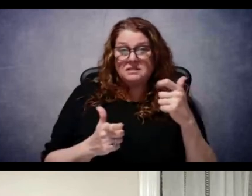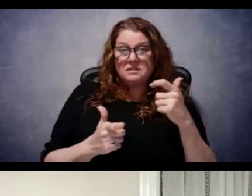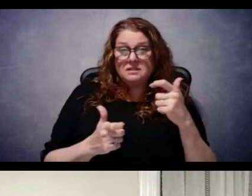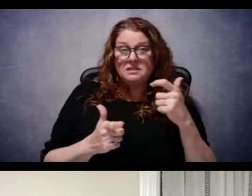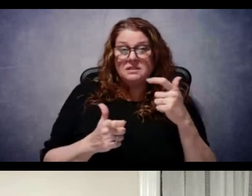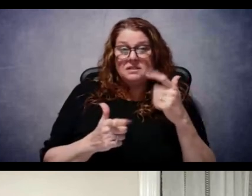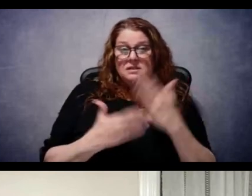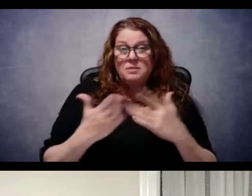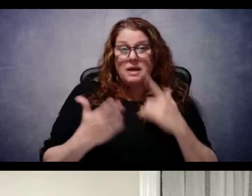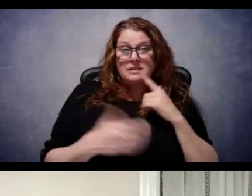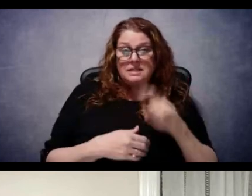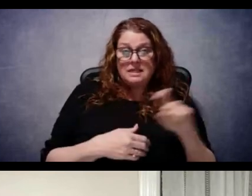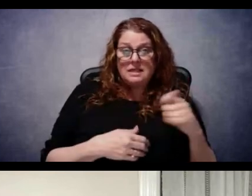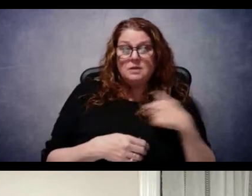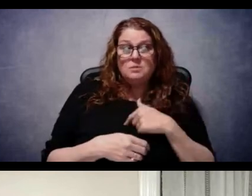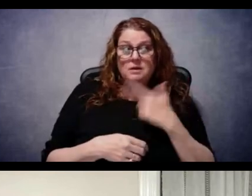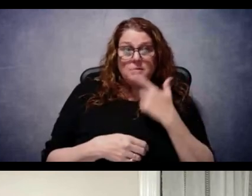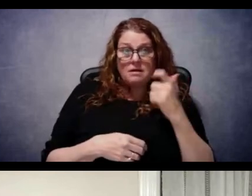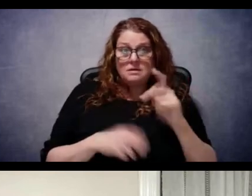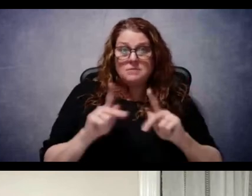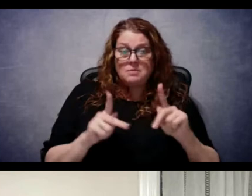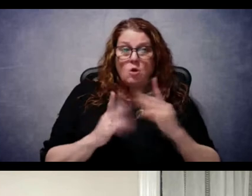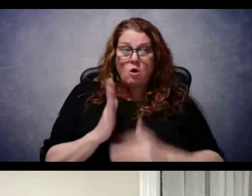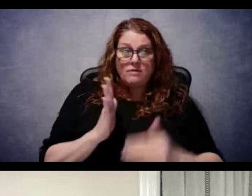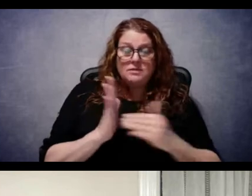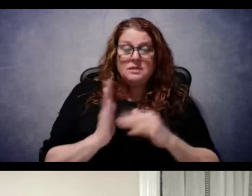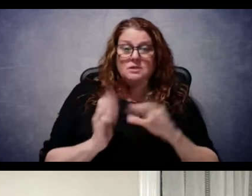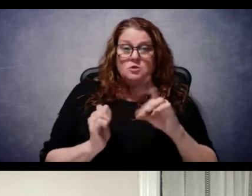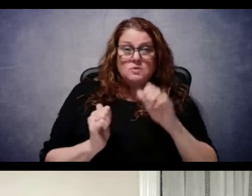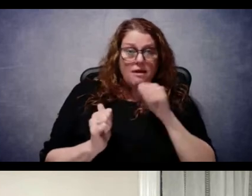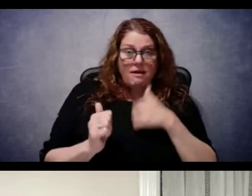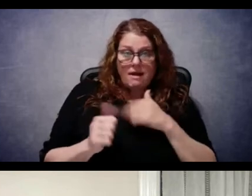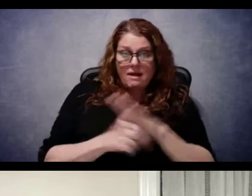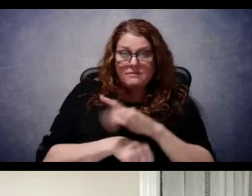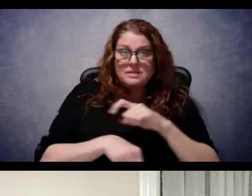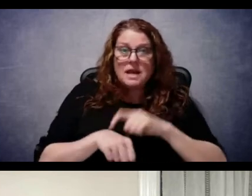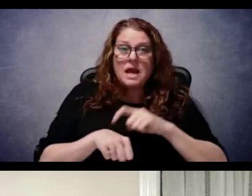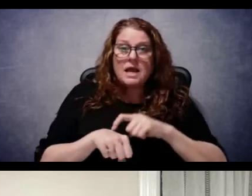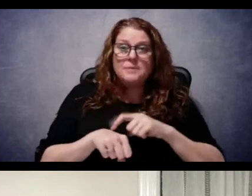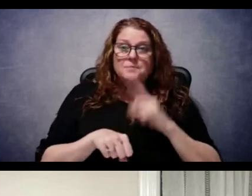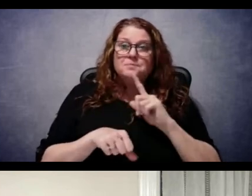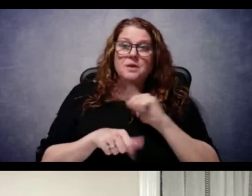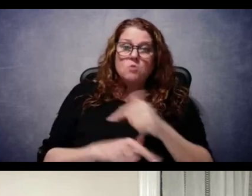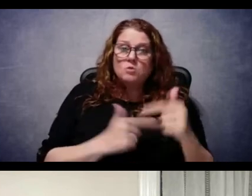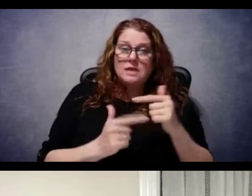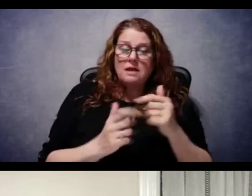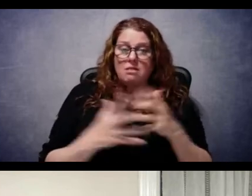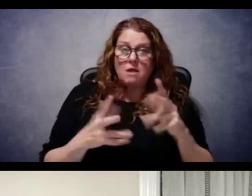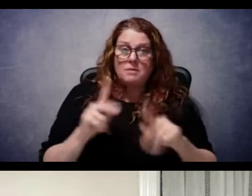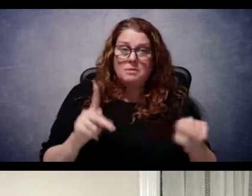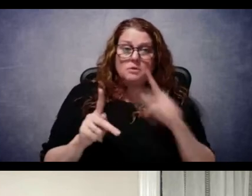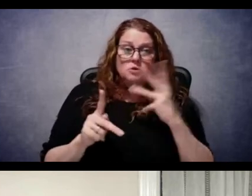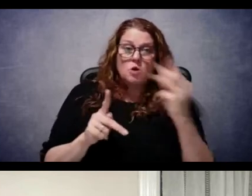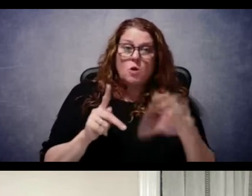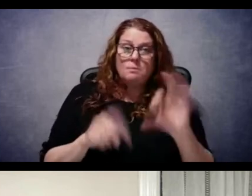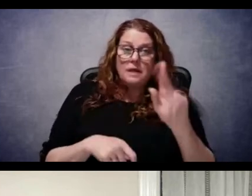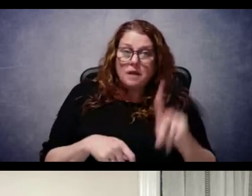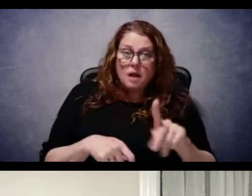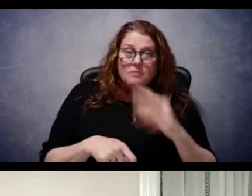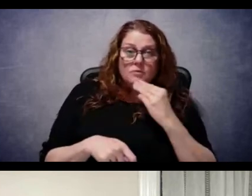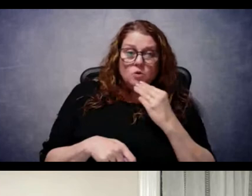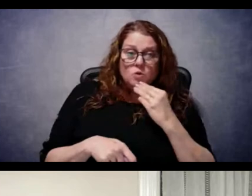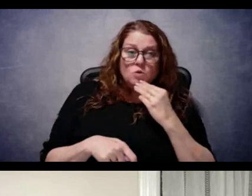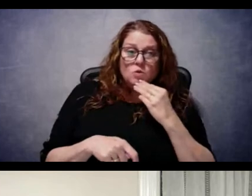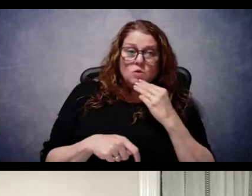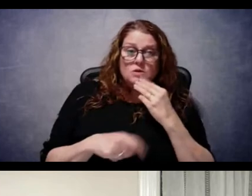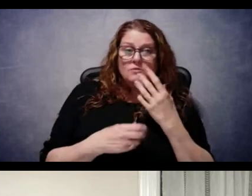capacity need, because people often don't have time. And so we have to rotate quite a few people to go and pick up food with recurring